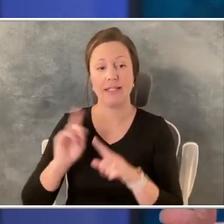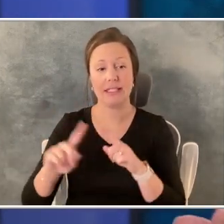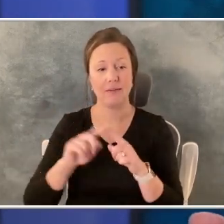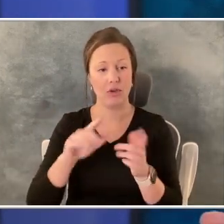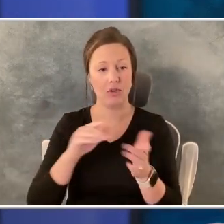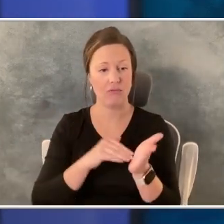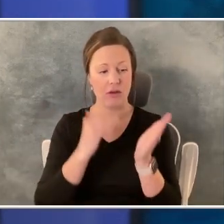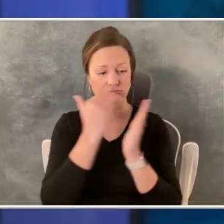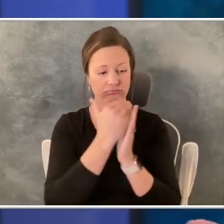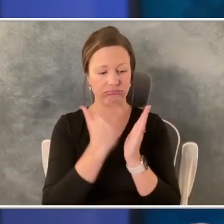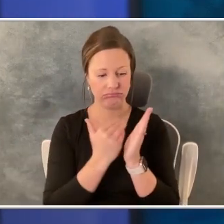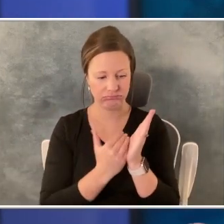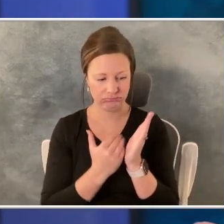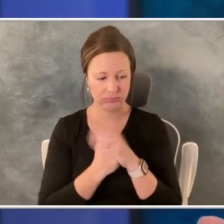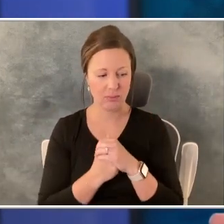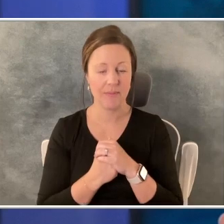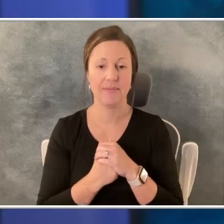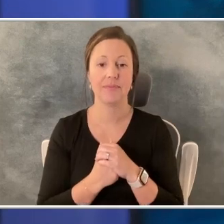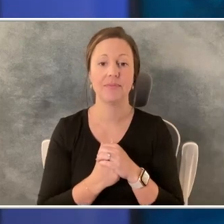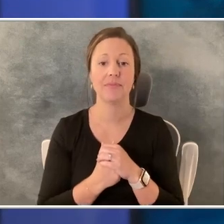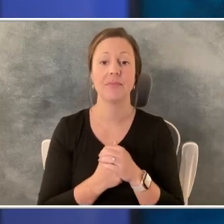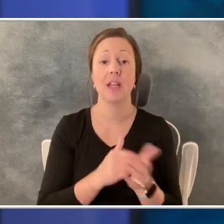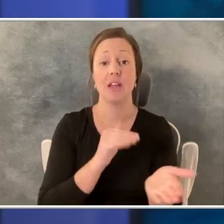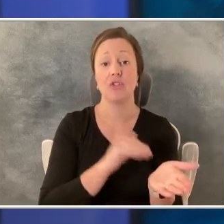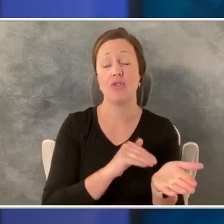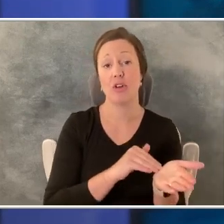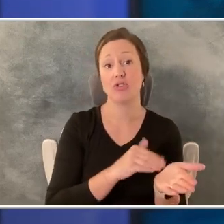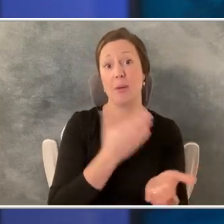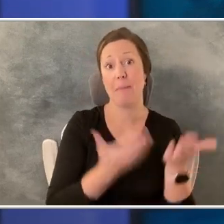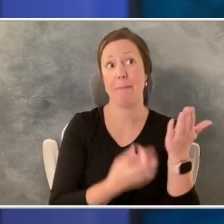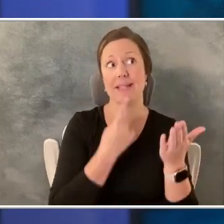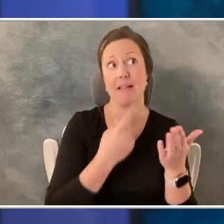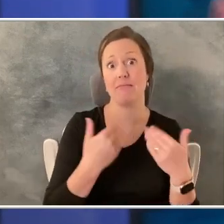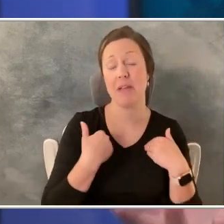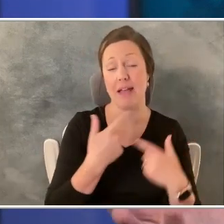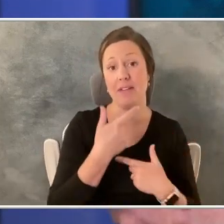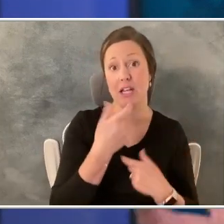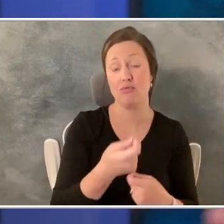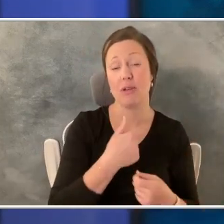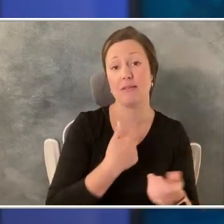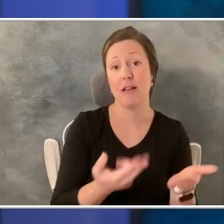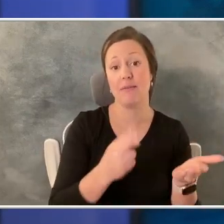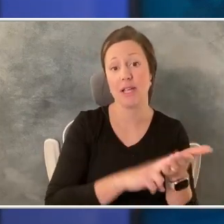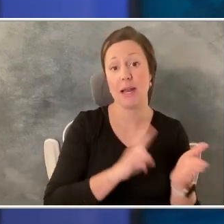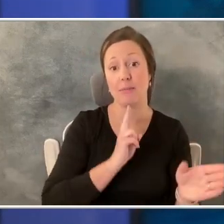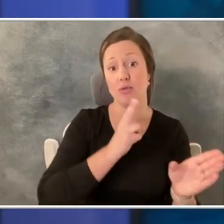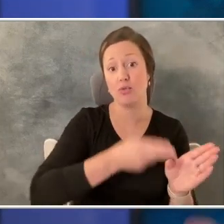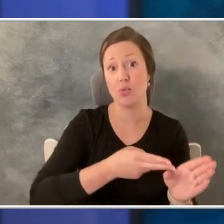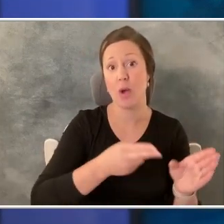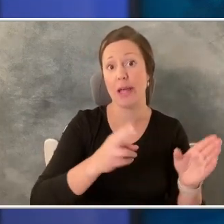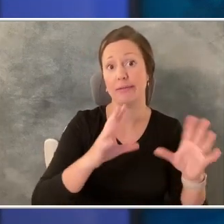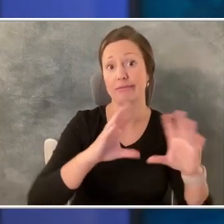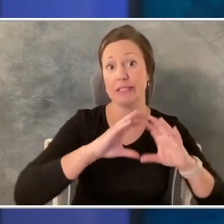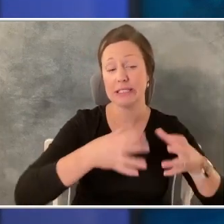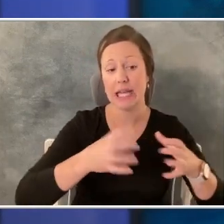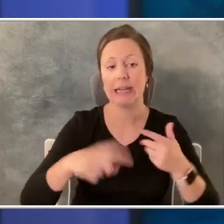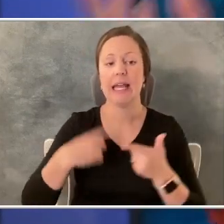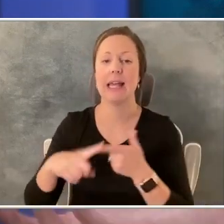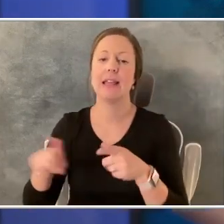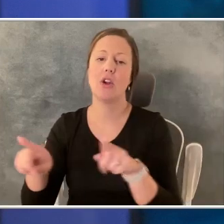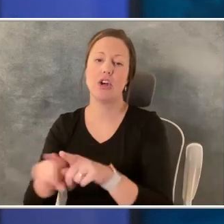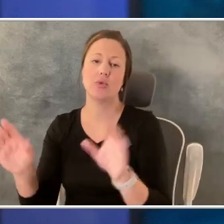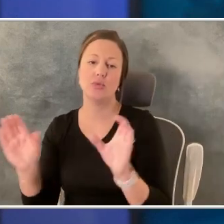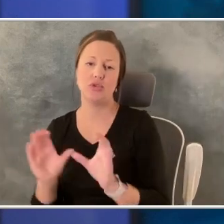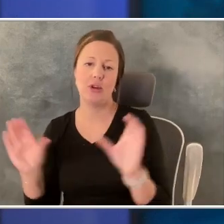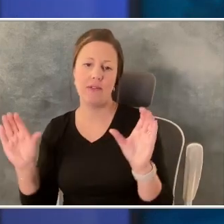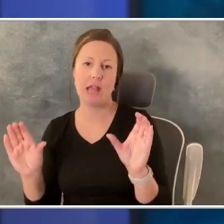of which is someone who says, hey, I have an interest, and I've signed up to join this society. And then there's those that are certified, as Dr.